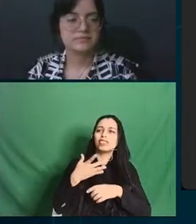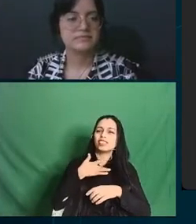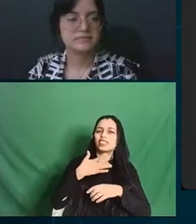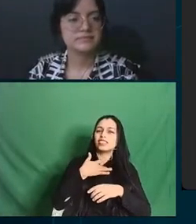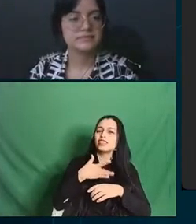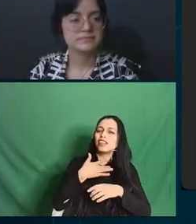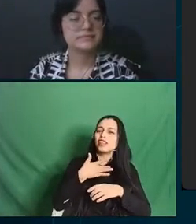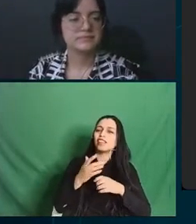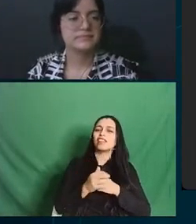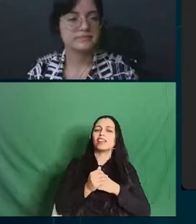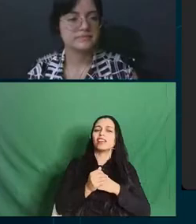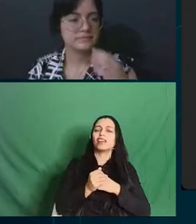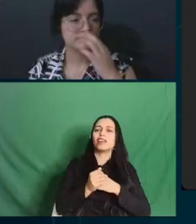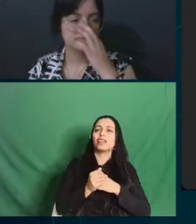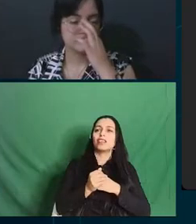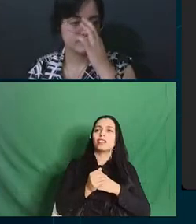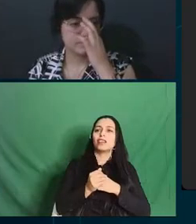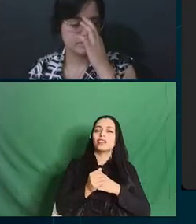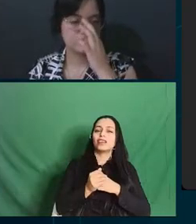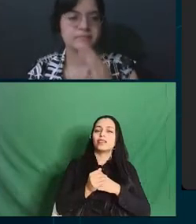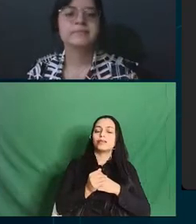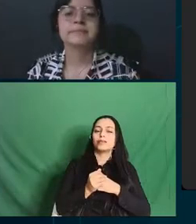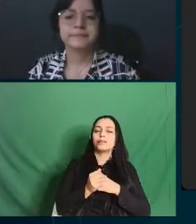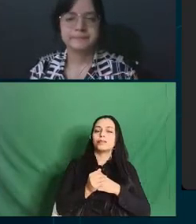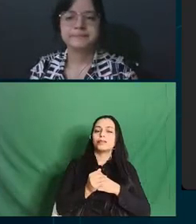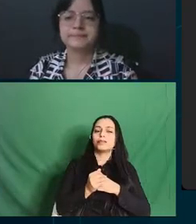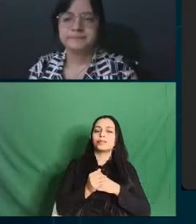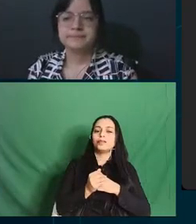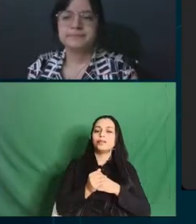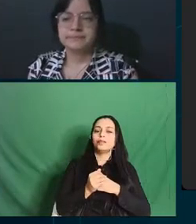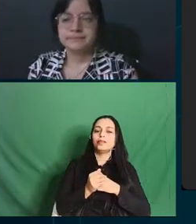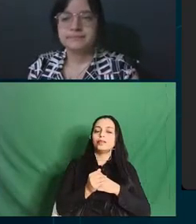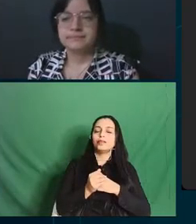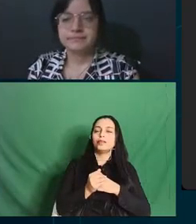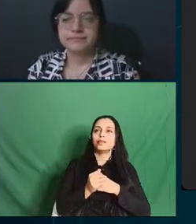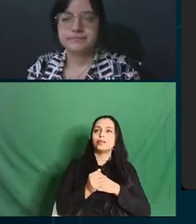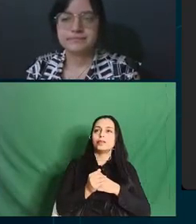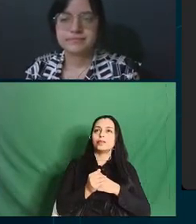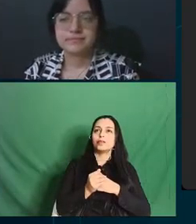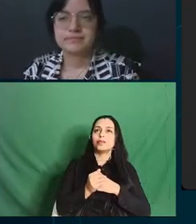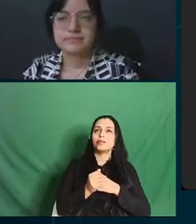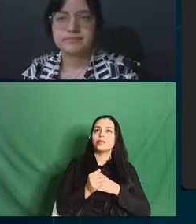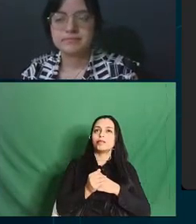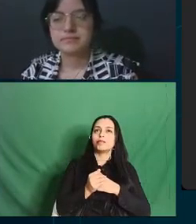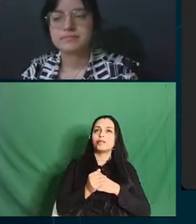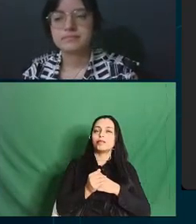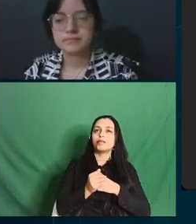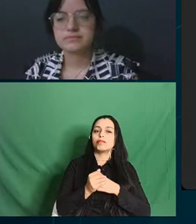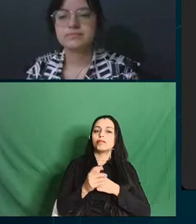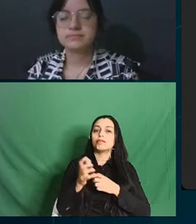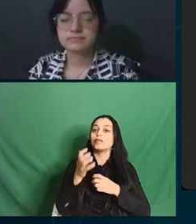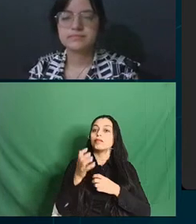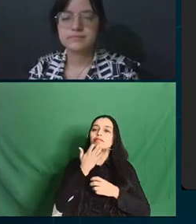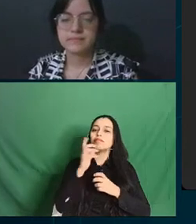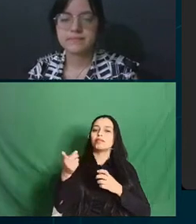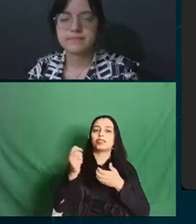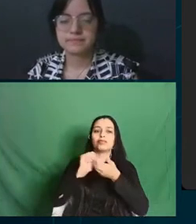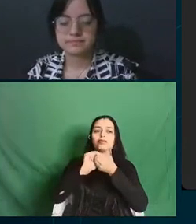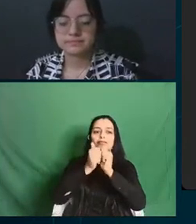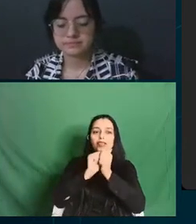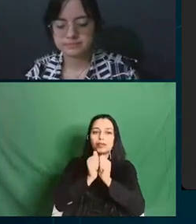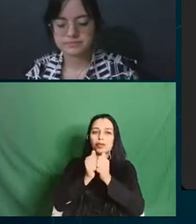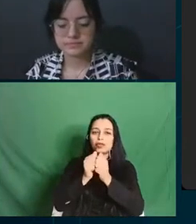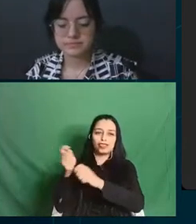field. And so I'll give you an example from sports, right? And that in the world of tennis, you can have up